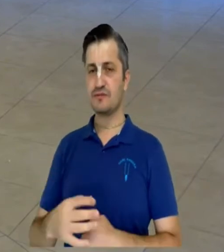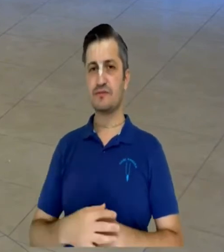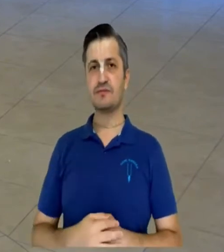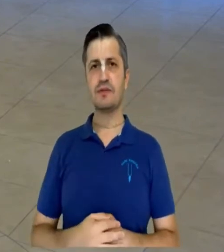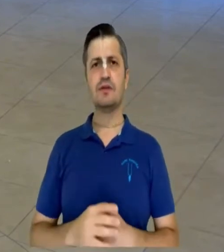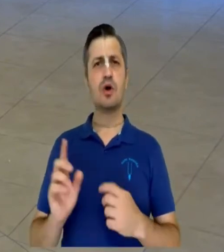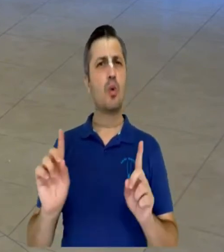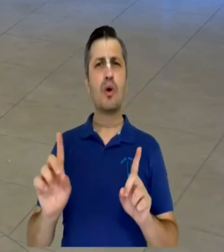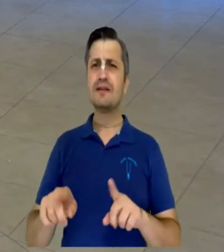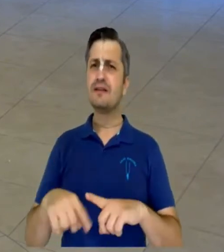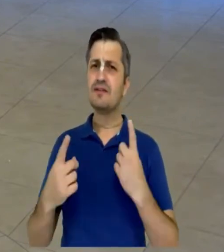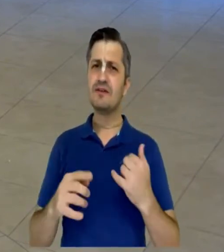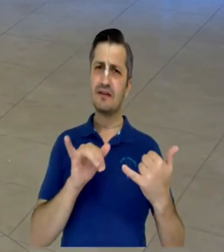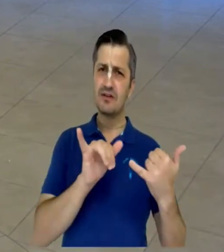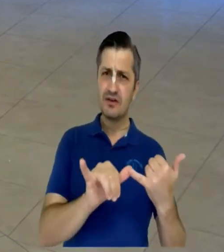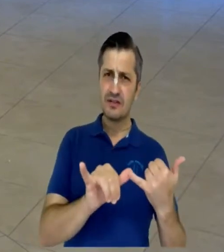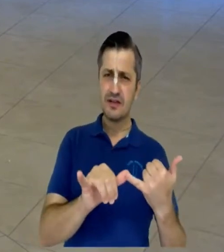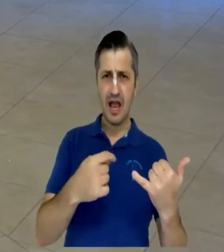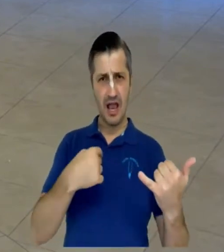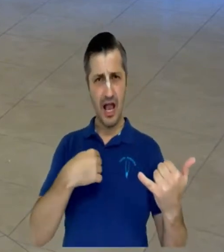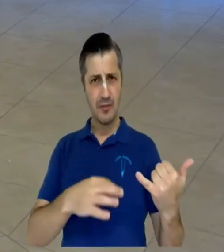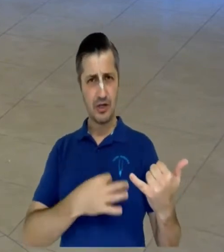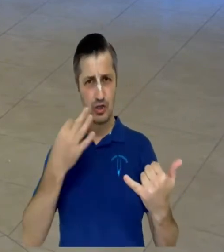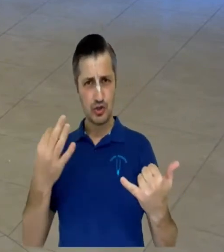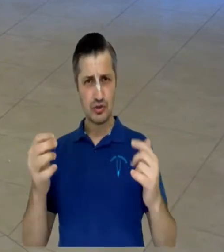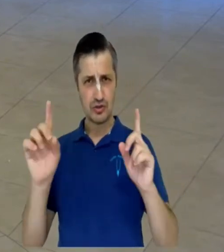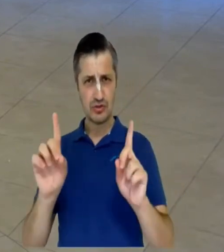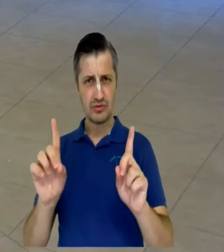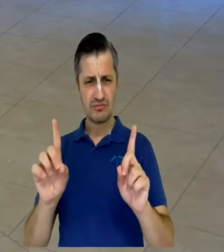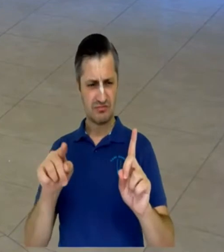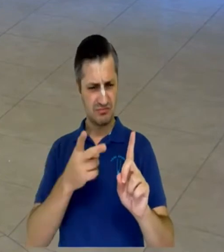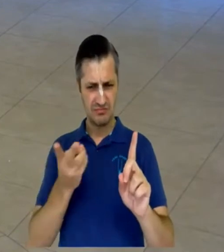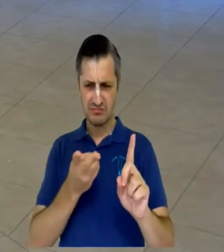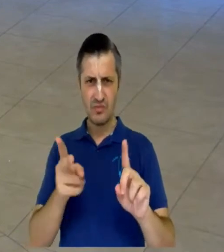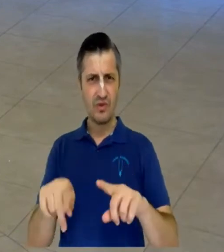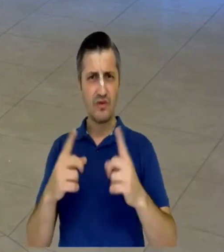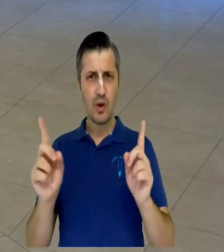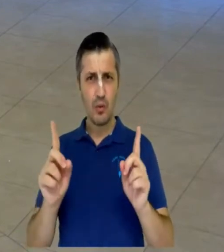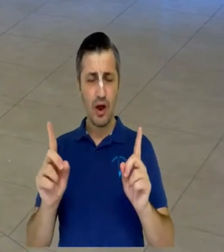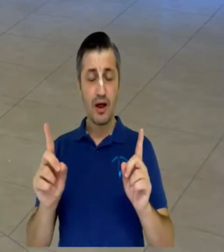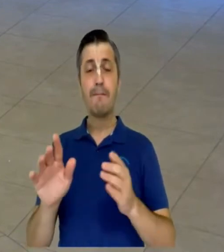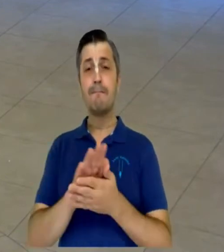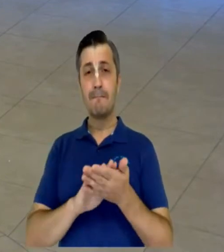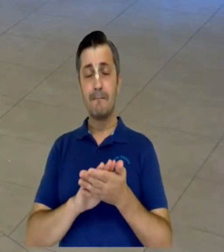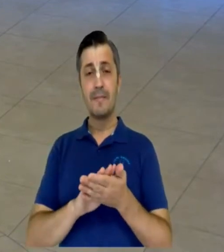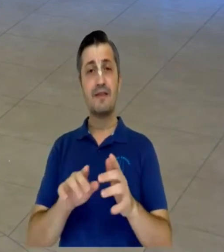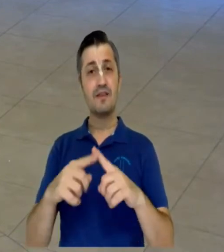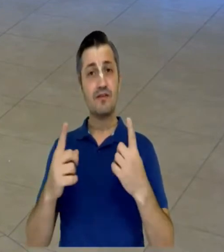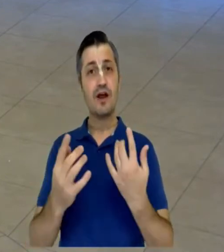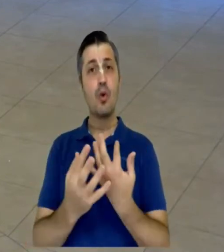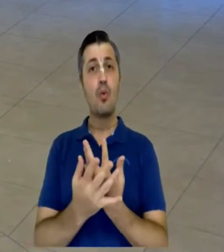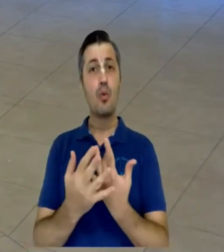same spiritual nature of consciousness, of individuality, just like the Supreme Personality is one who is eternally